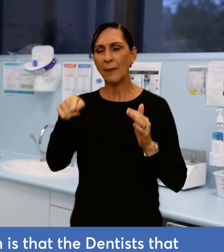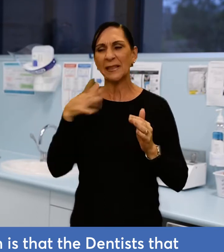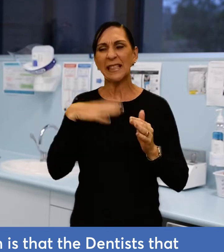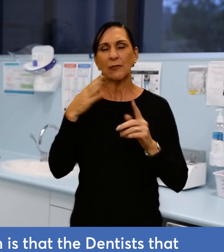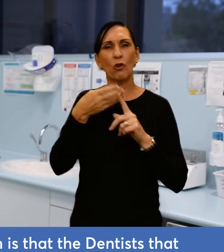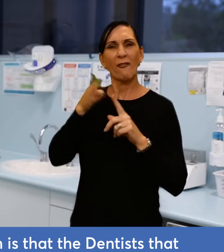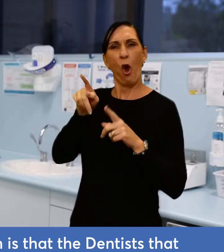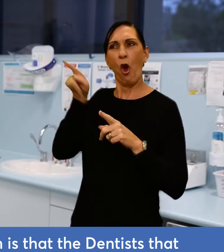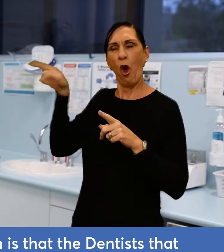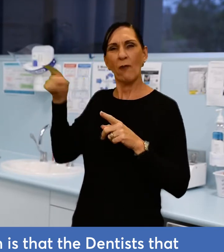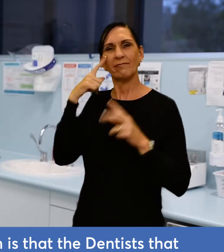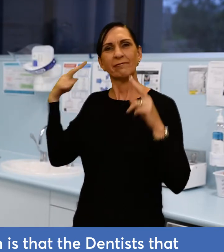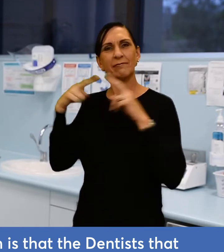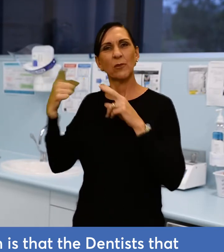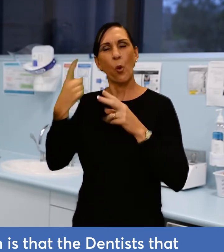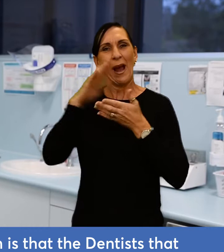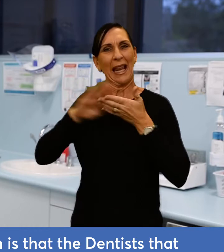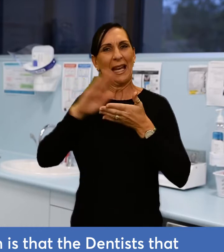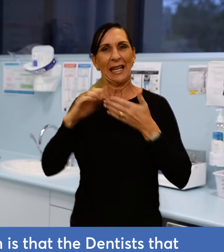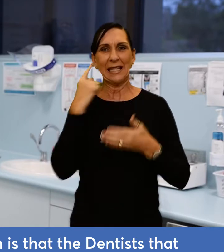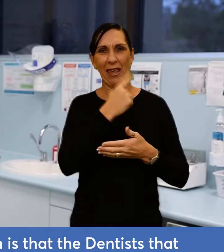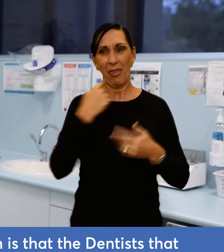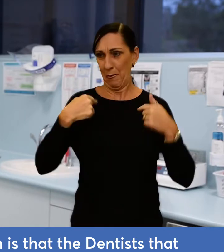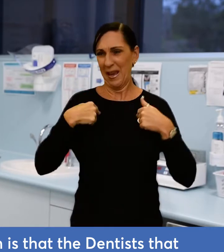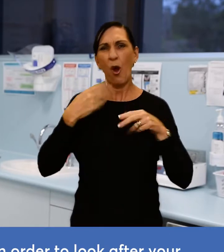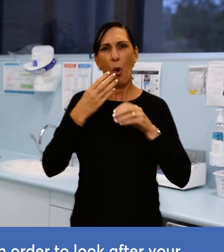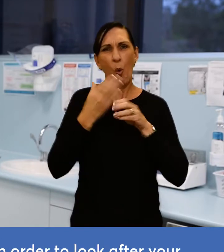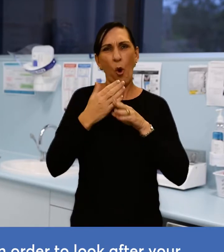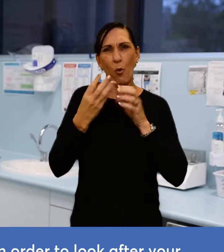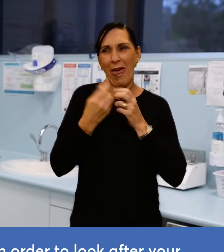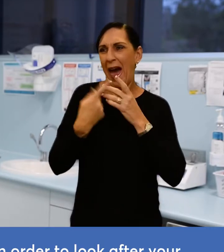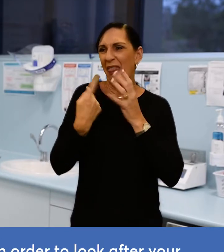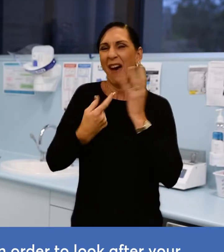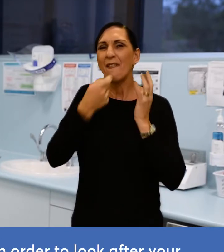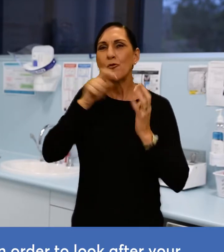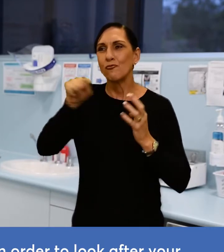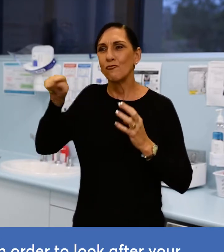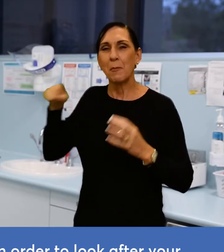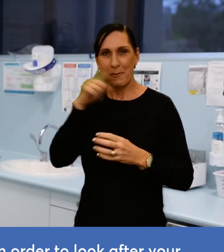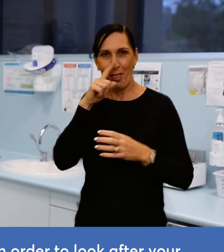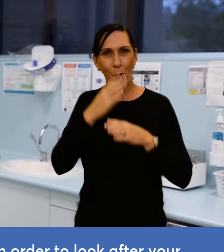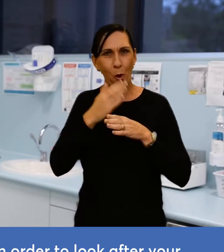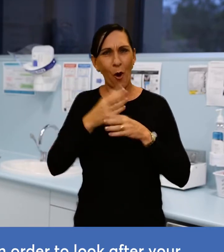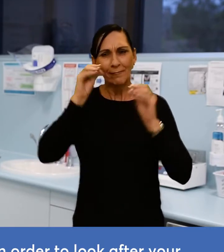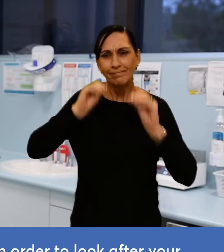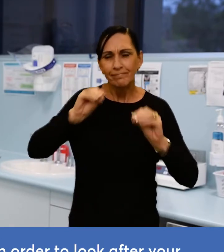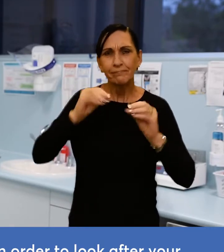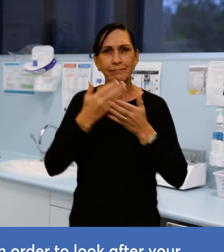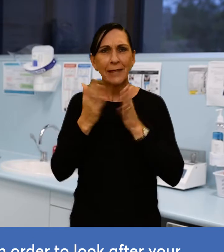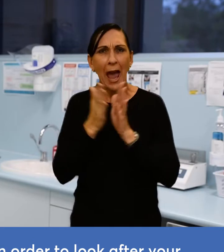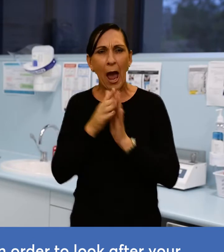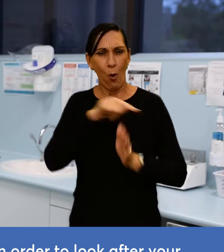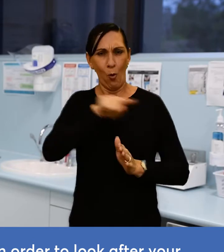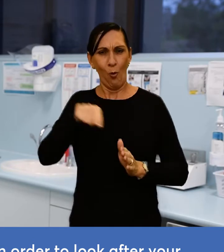the hygienist, which is myself and several others that work here, and we will go through how to look after your